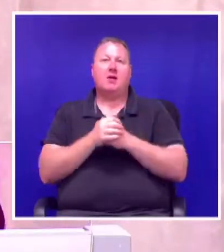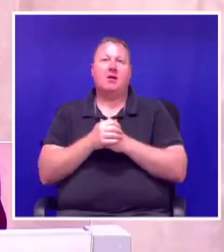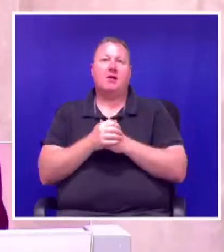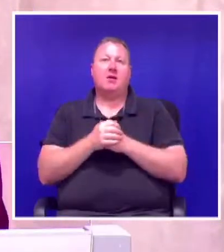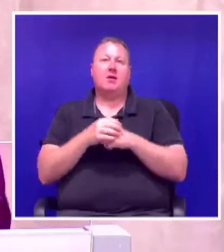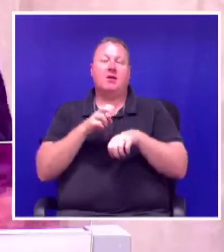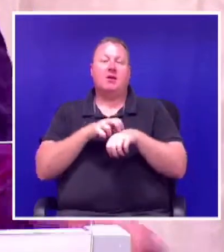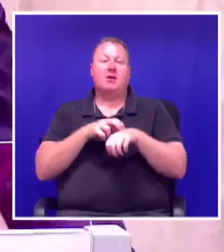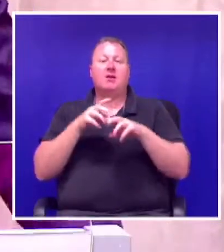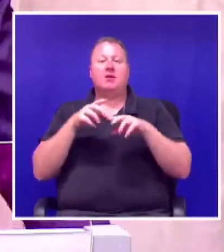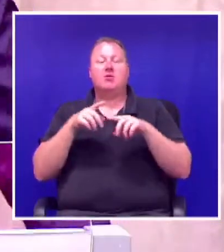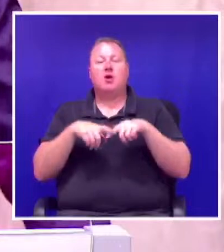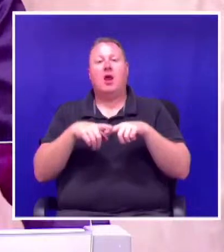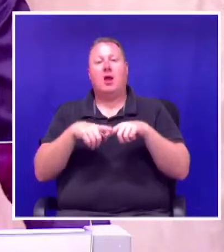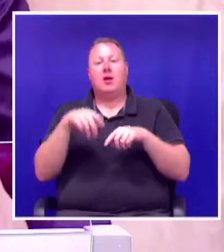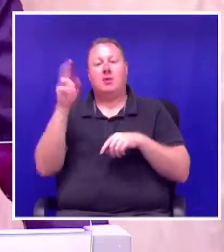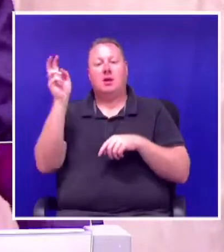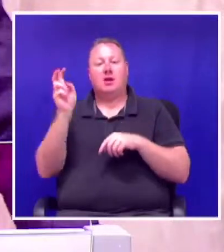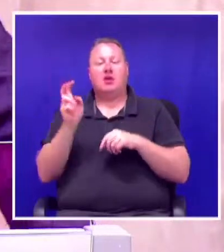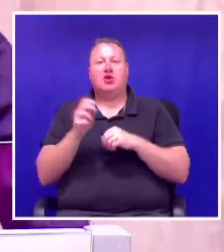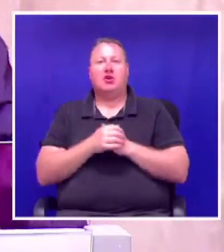reliable energy.